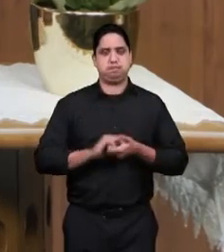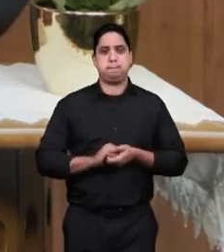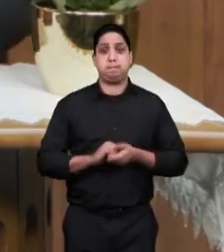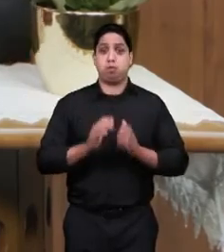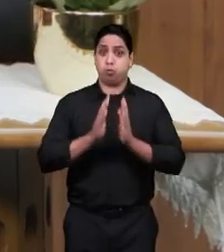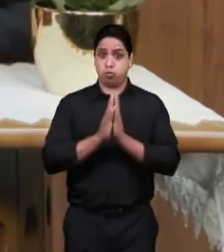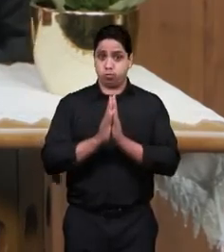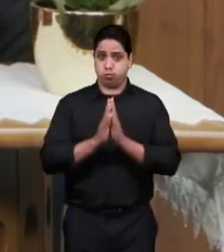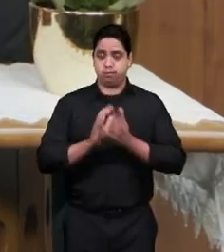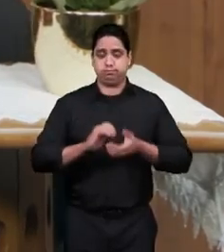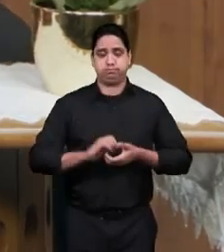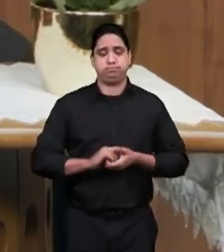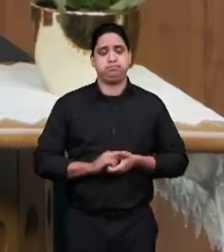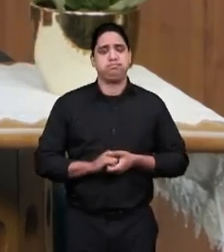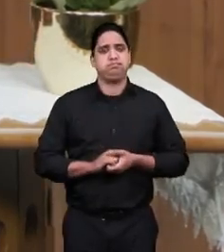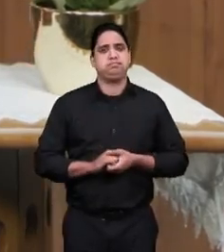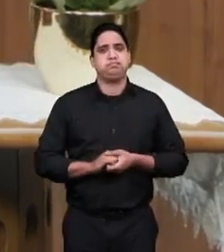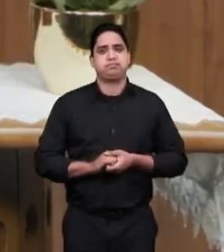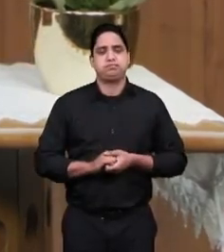pray.